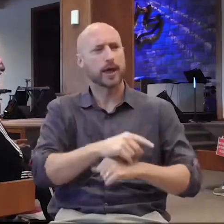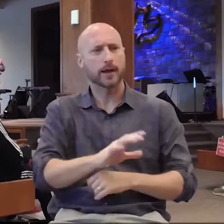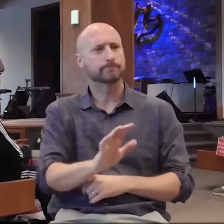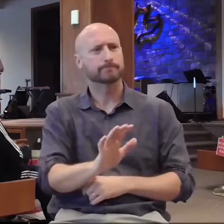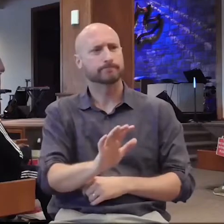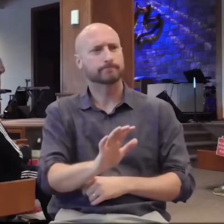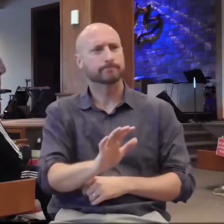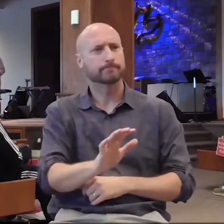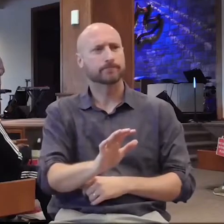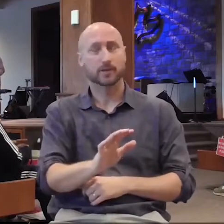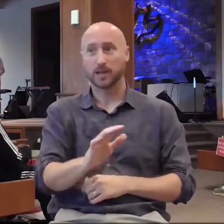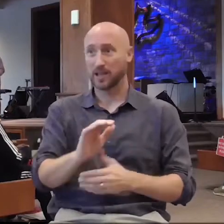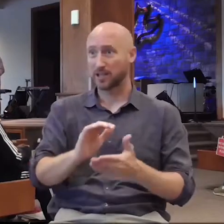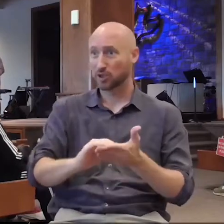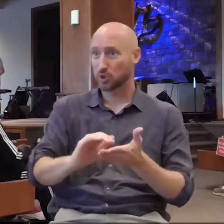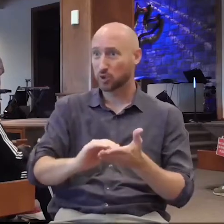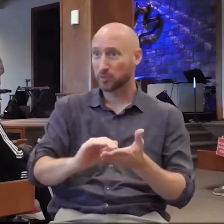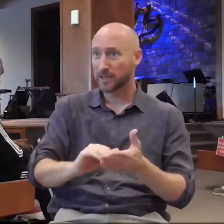Excuse me.